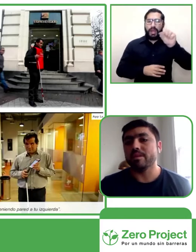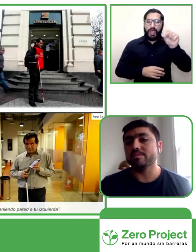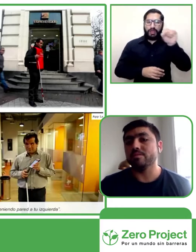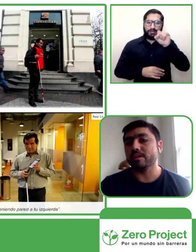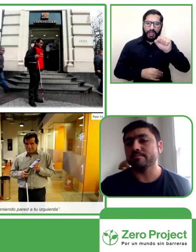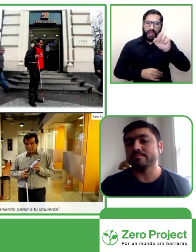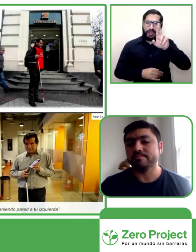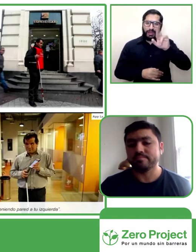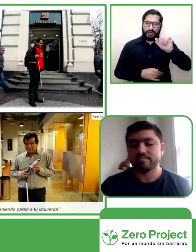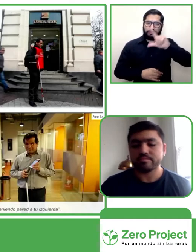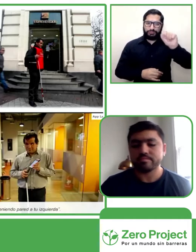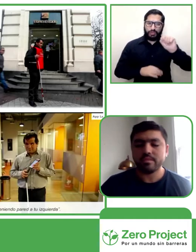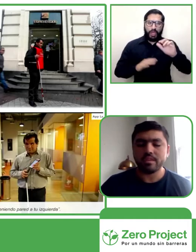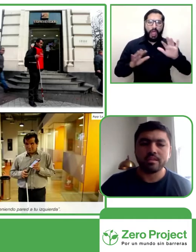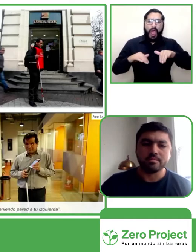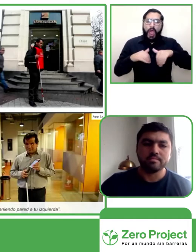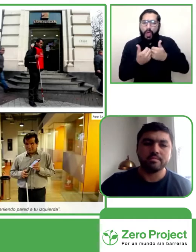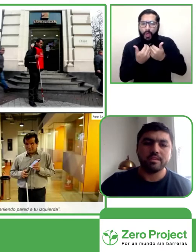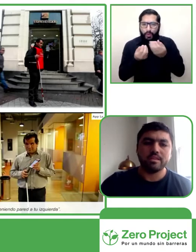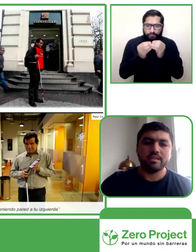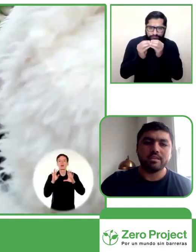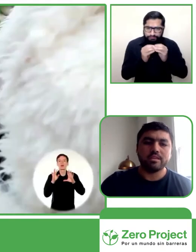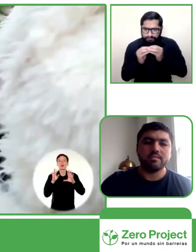economic power in people.